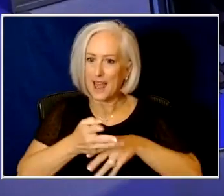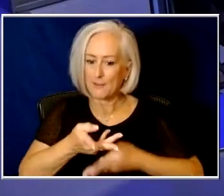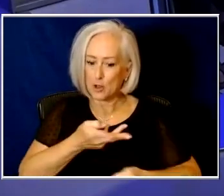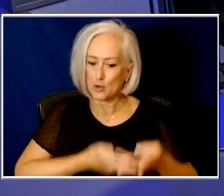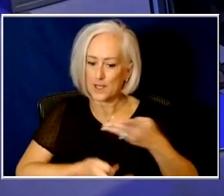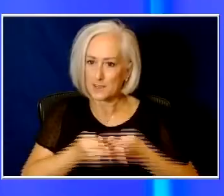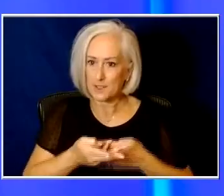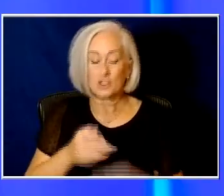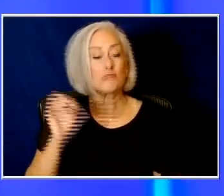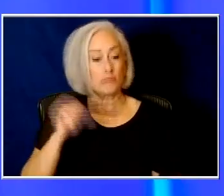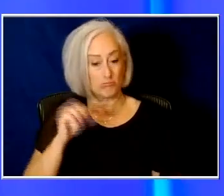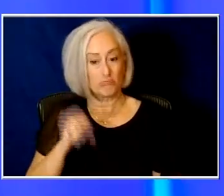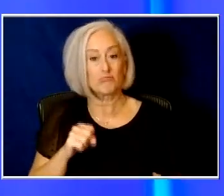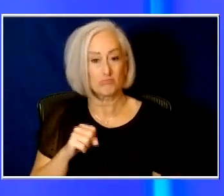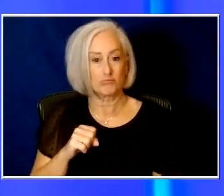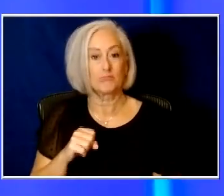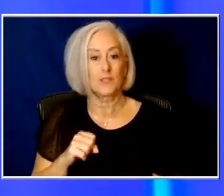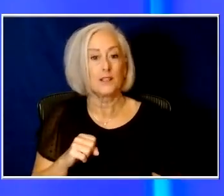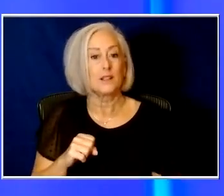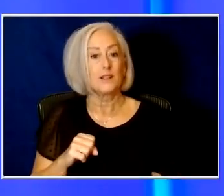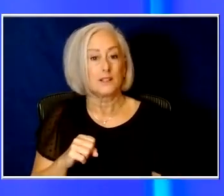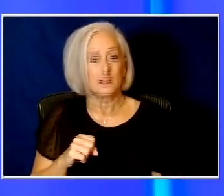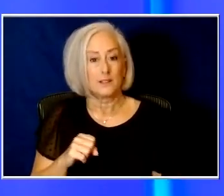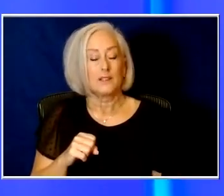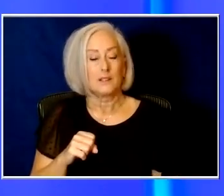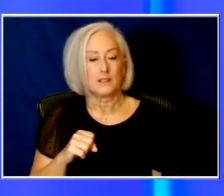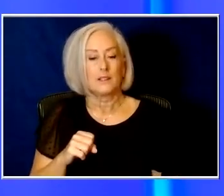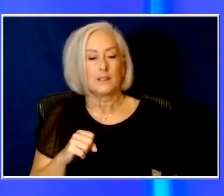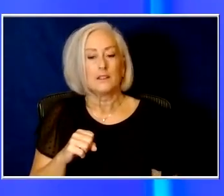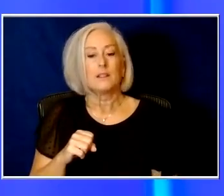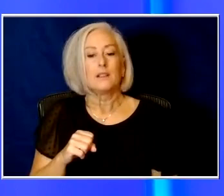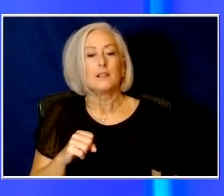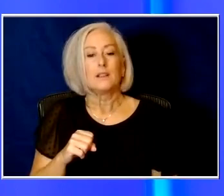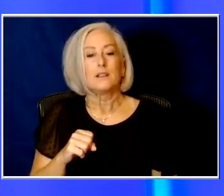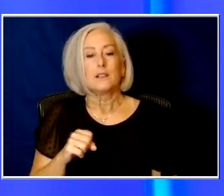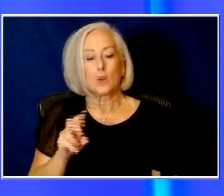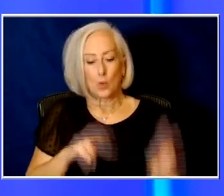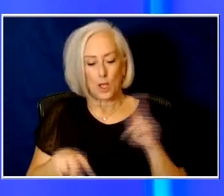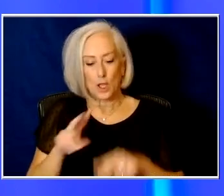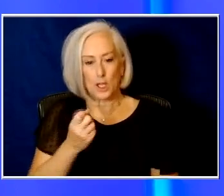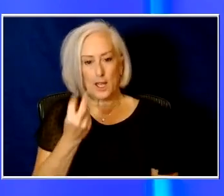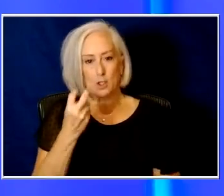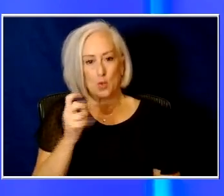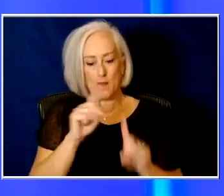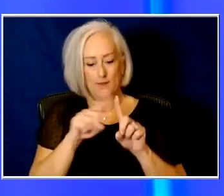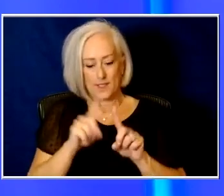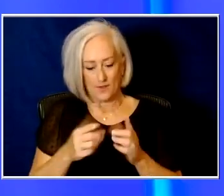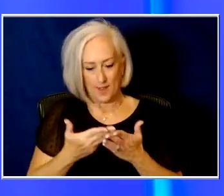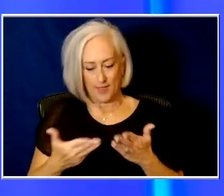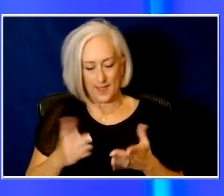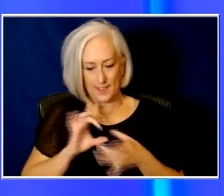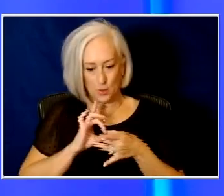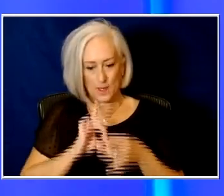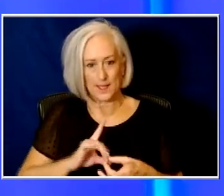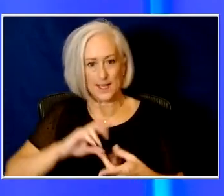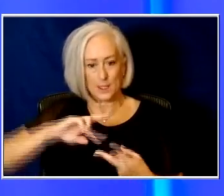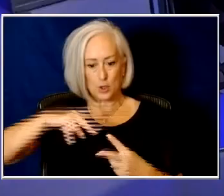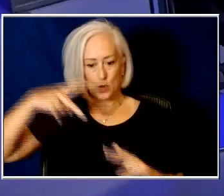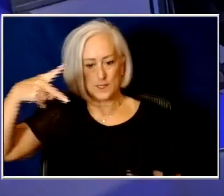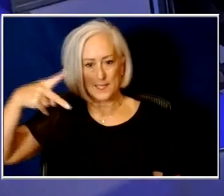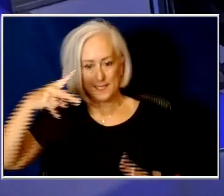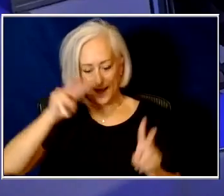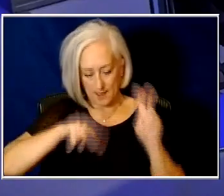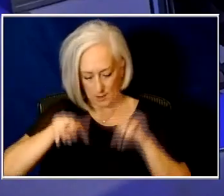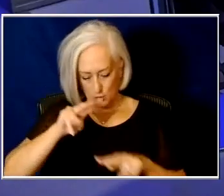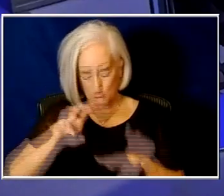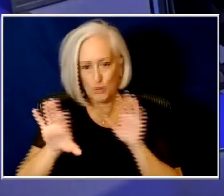different, but yet they match at we now look at 12 different spots in the DNA for which we find a match. And the reason you look at